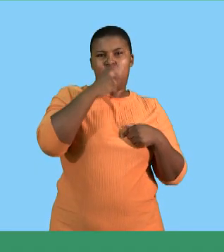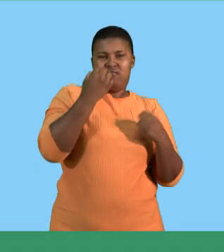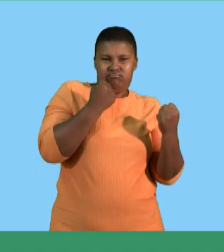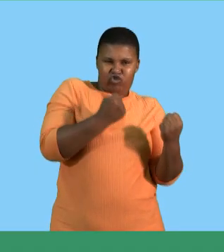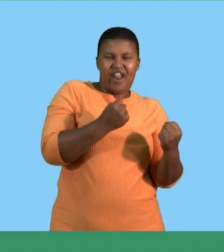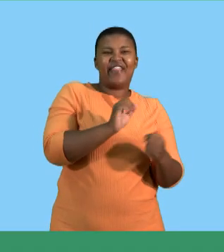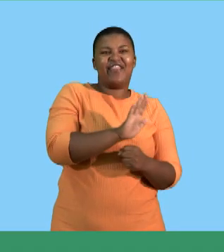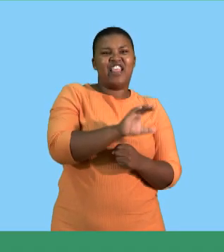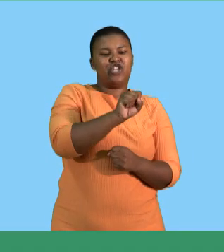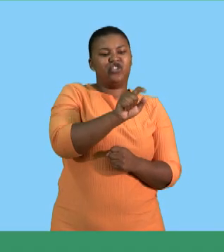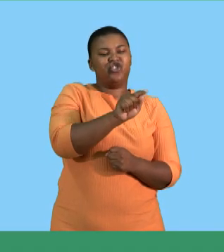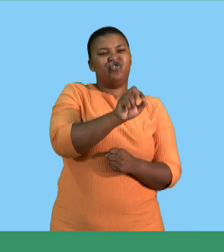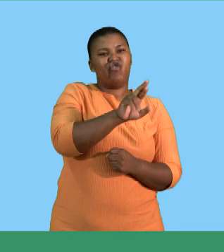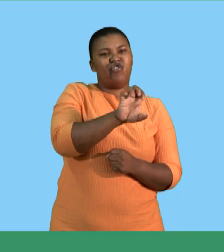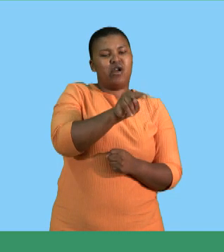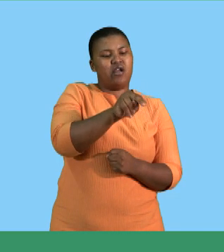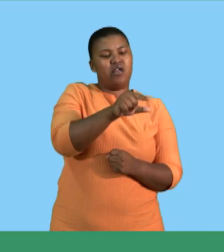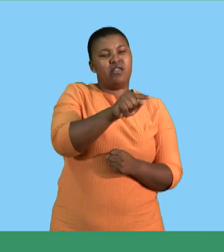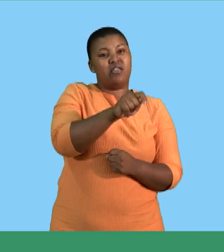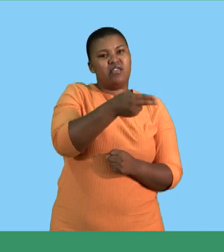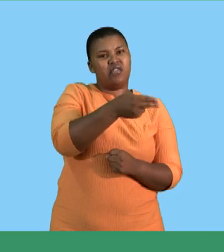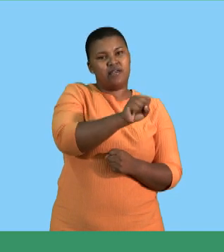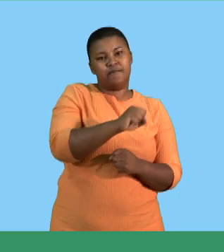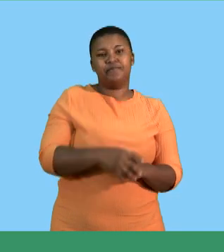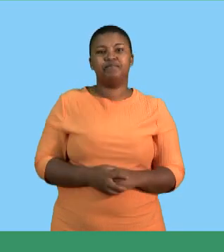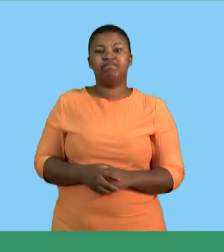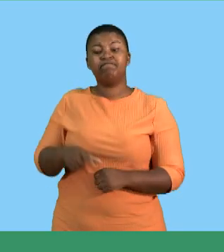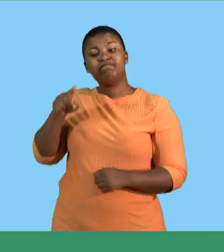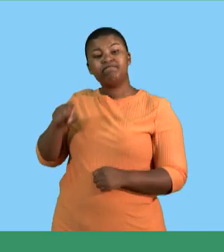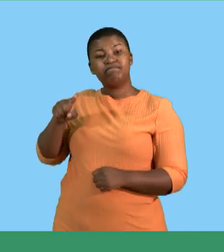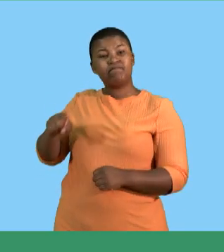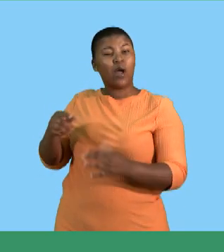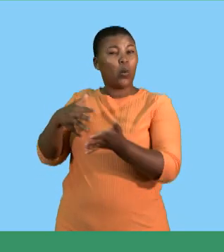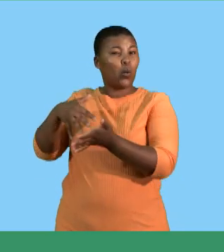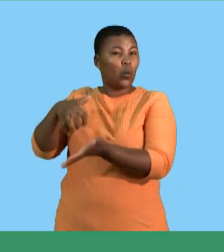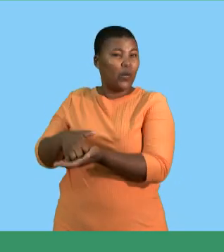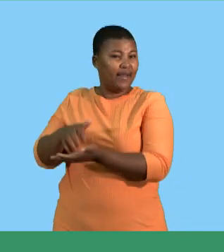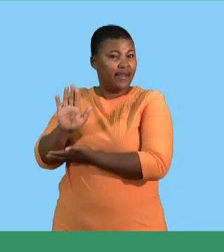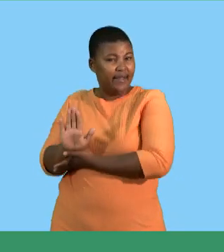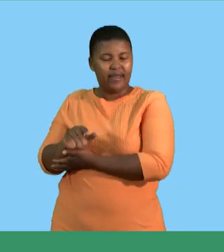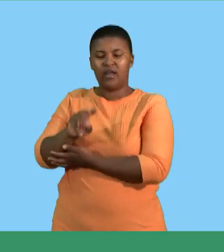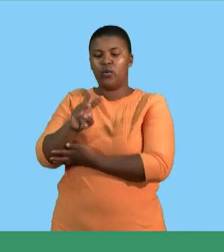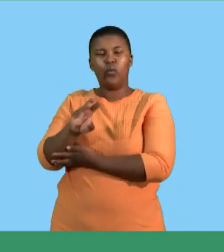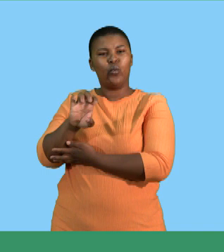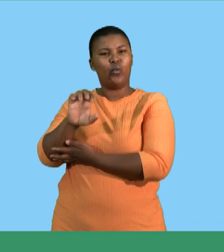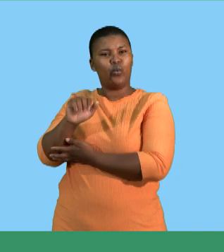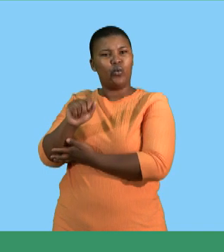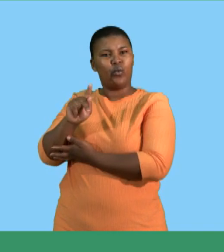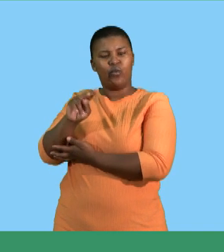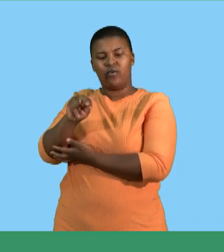our final concept you should be familiar with is the concept of weaknesses. Now when we refer